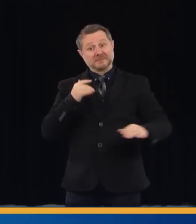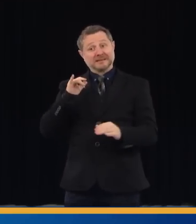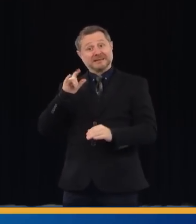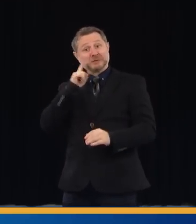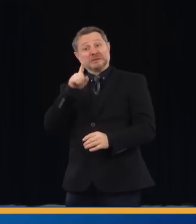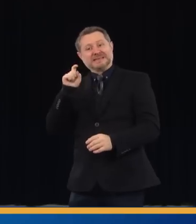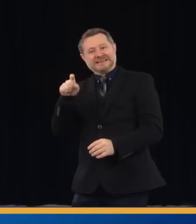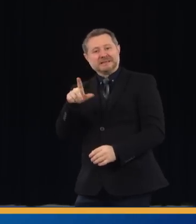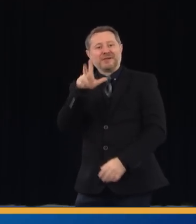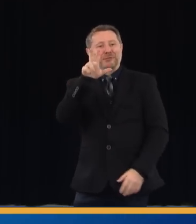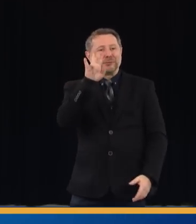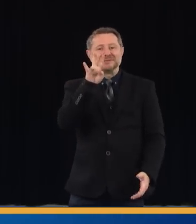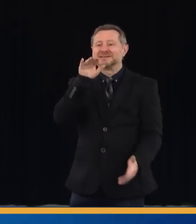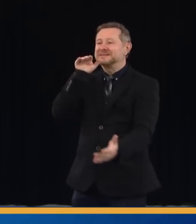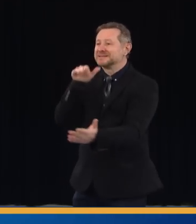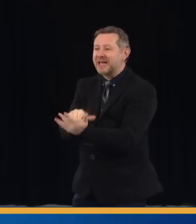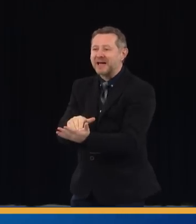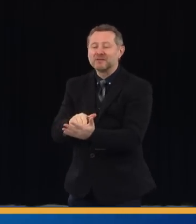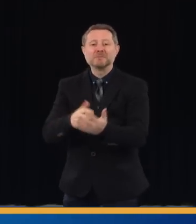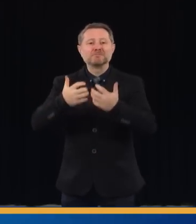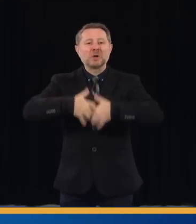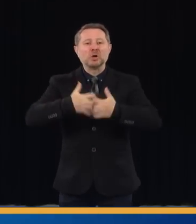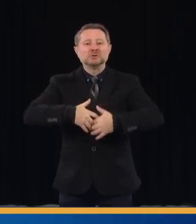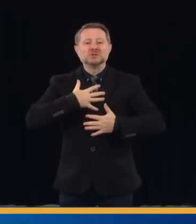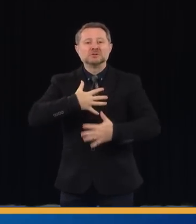model. That model